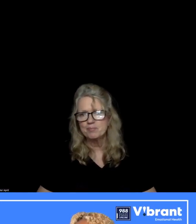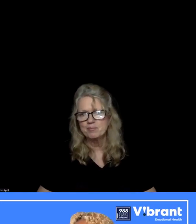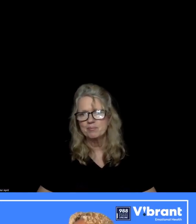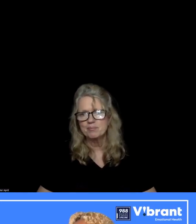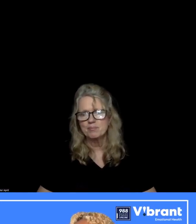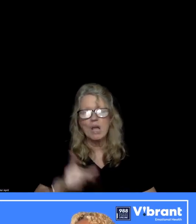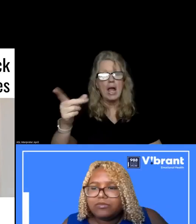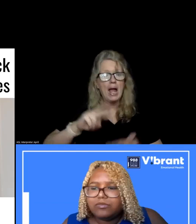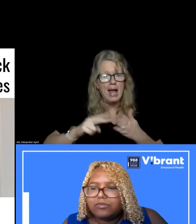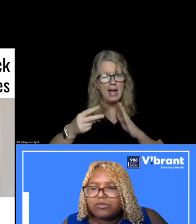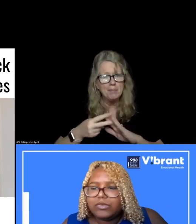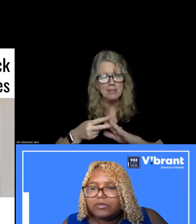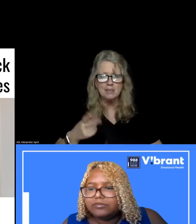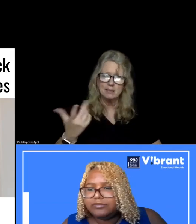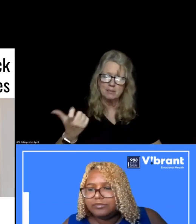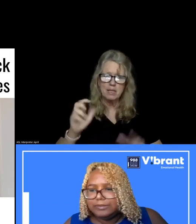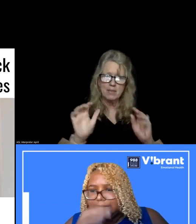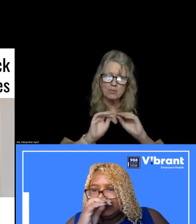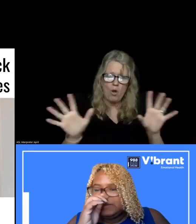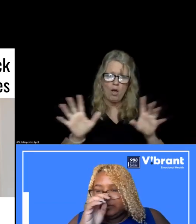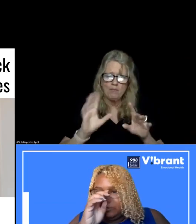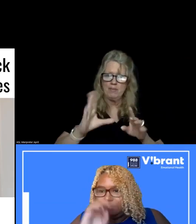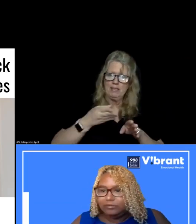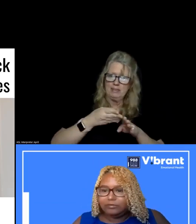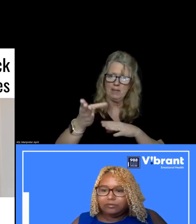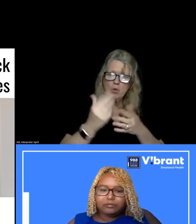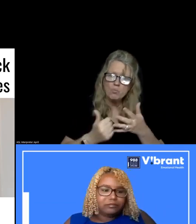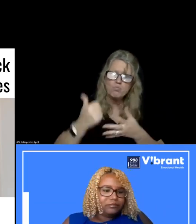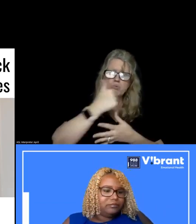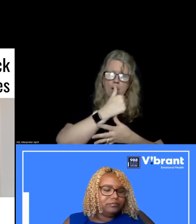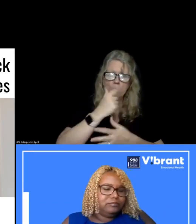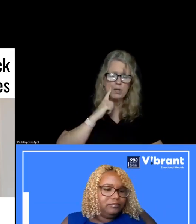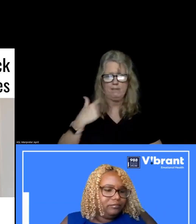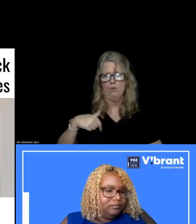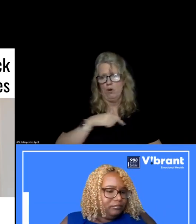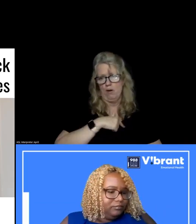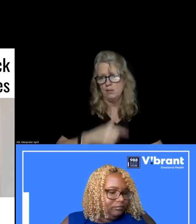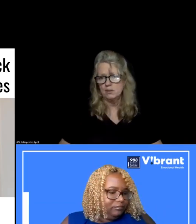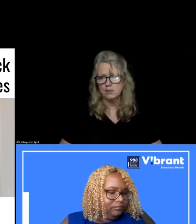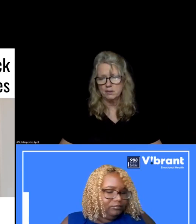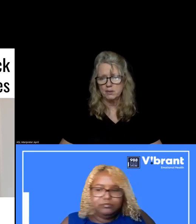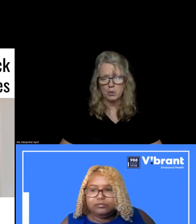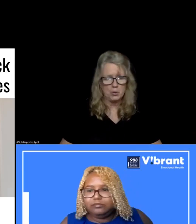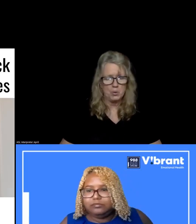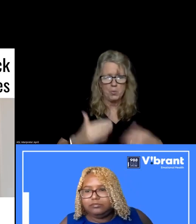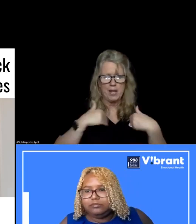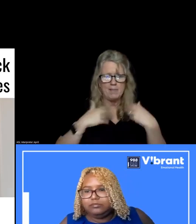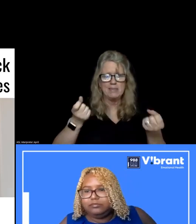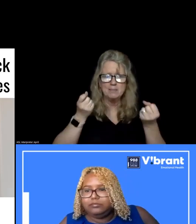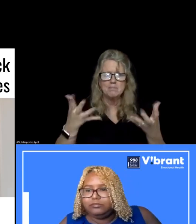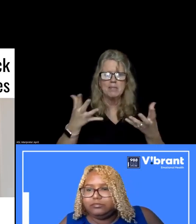I mean, I would say that this is, obviously an area of priority for us. And so, we have, as many of you know, have